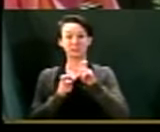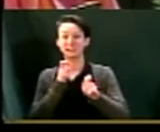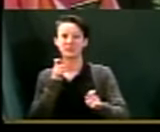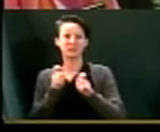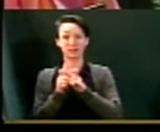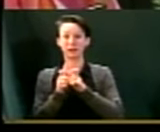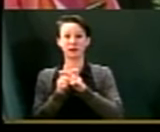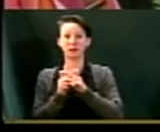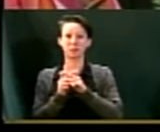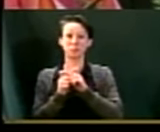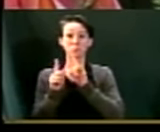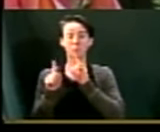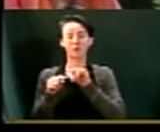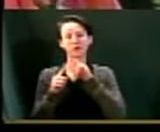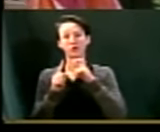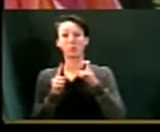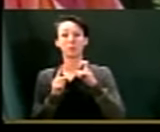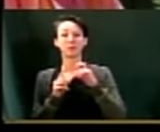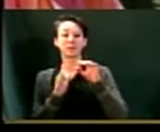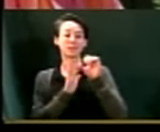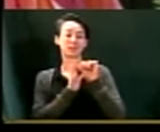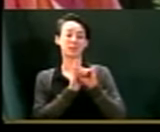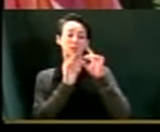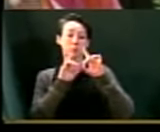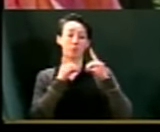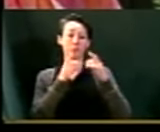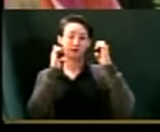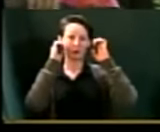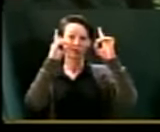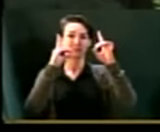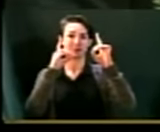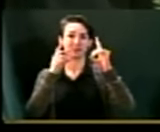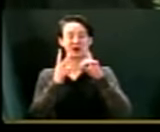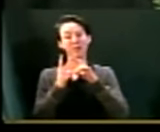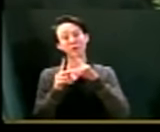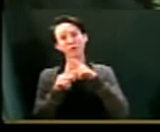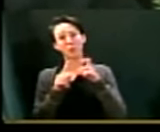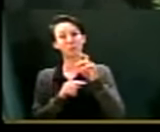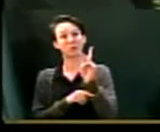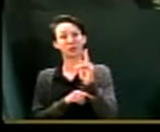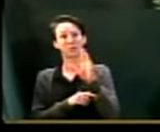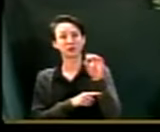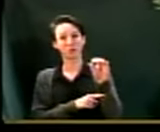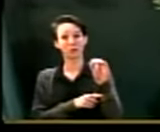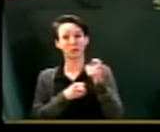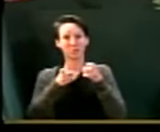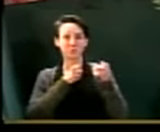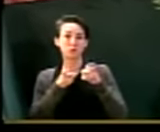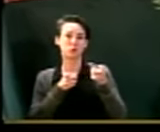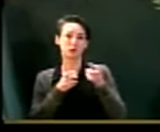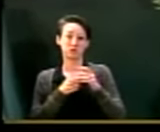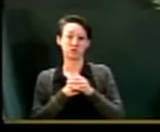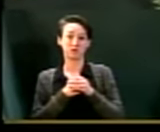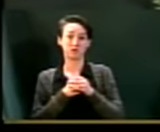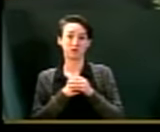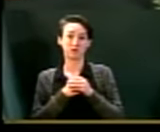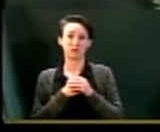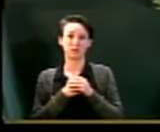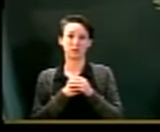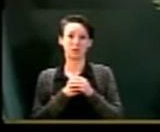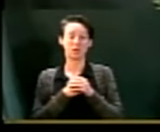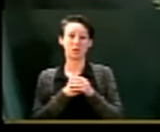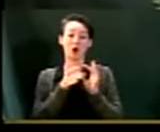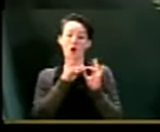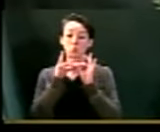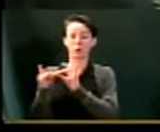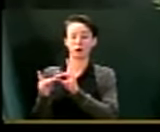Ed and even from our own Knox County administration, according to 100% of the teachers I've talked